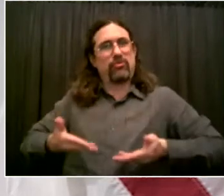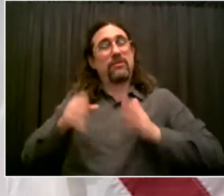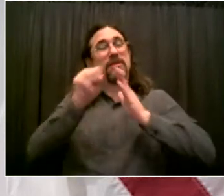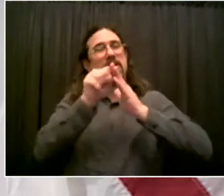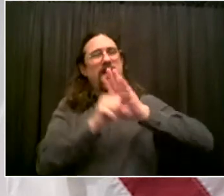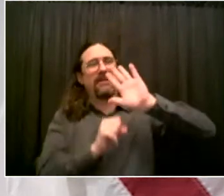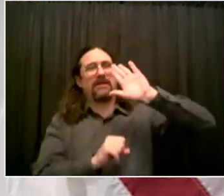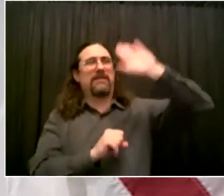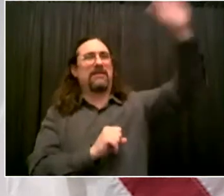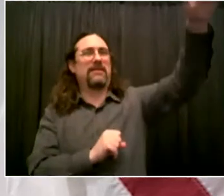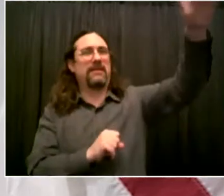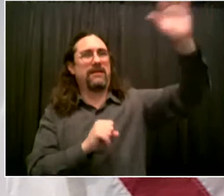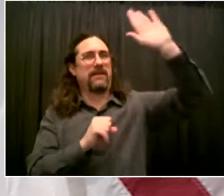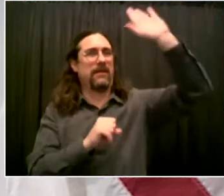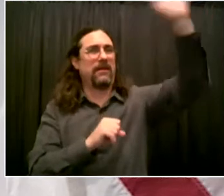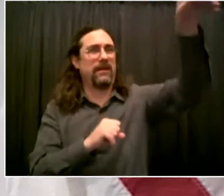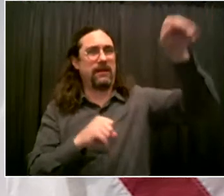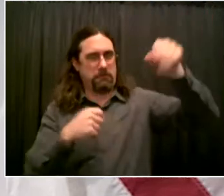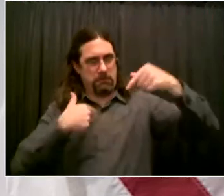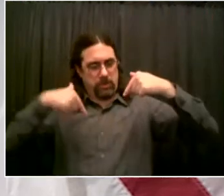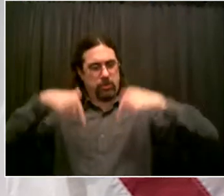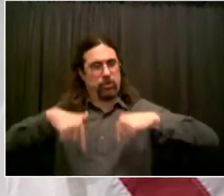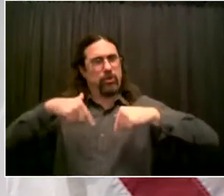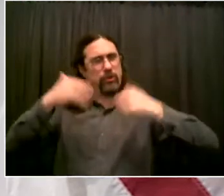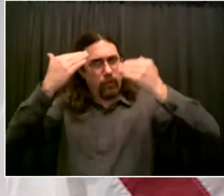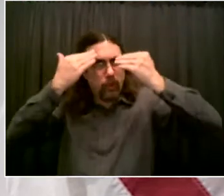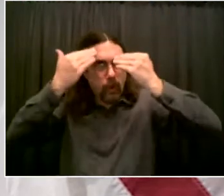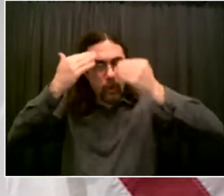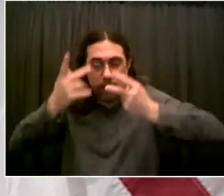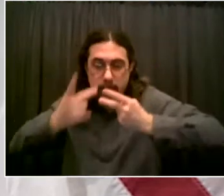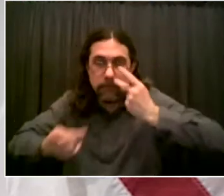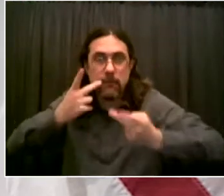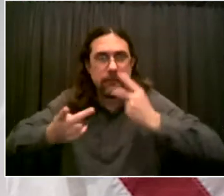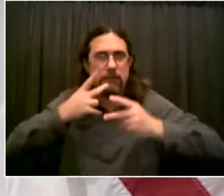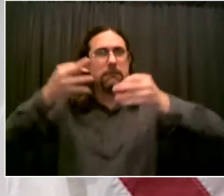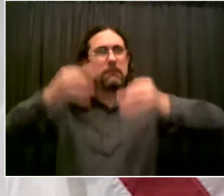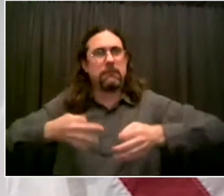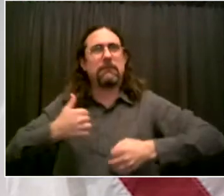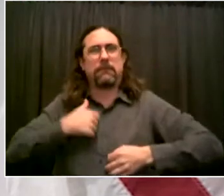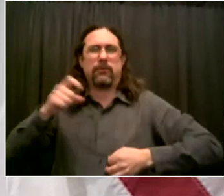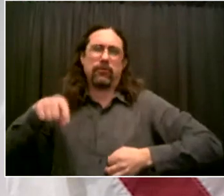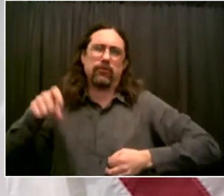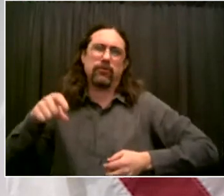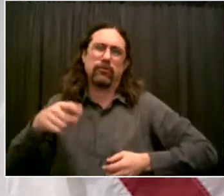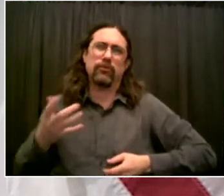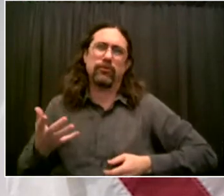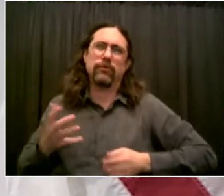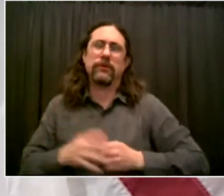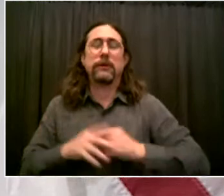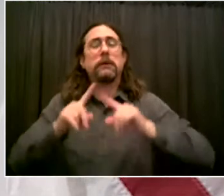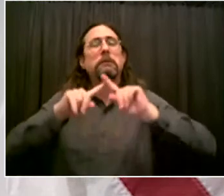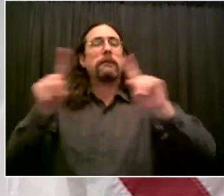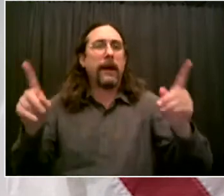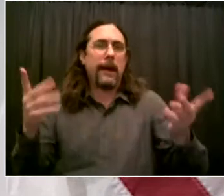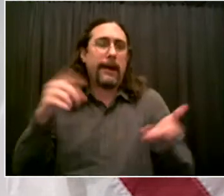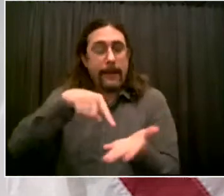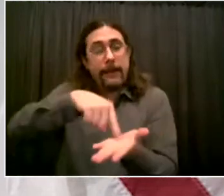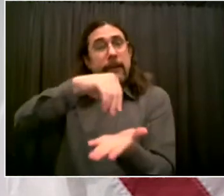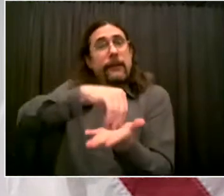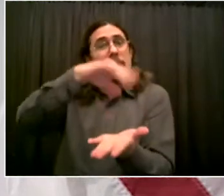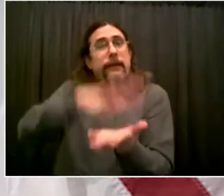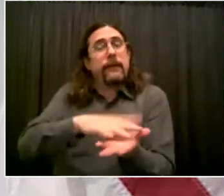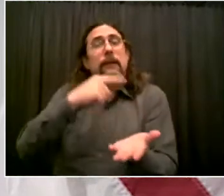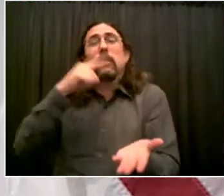safe. But the state's made that decision. Now it's our job to implement it as safely as possible with inspections,